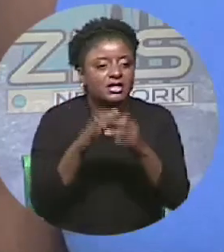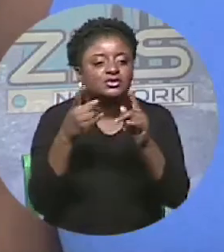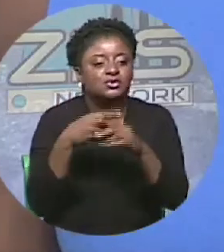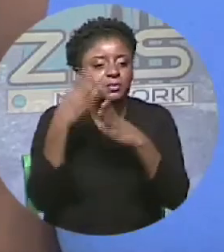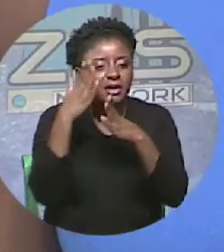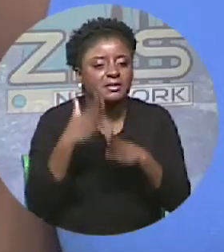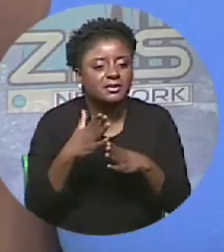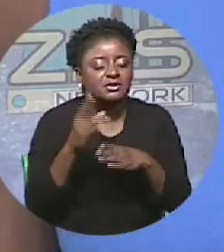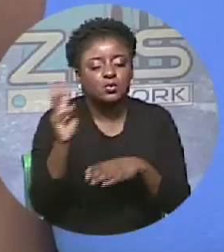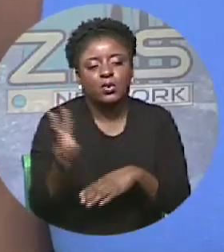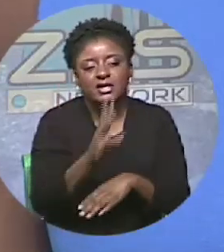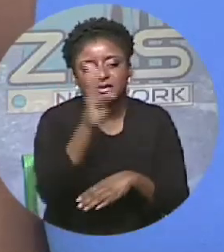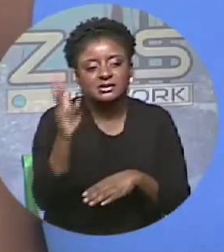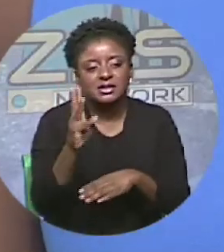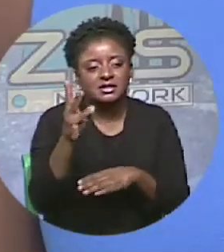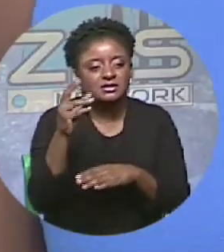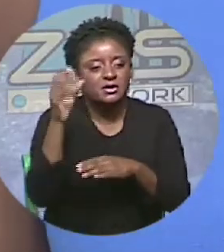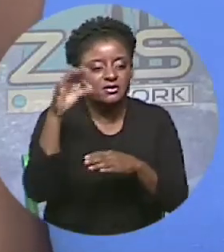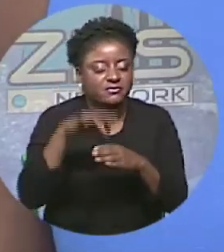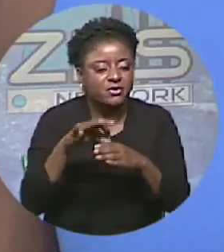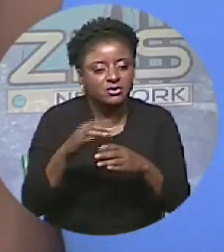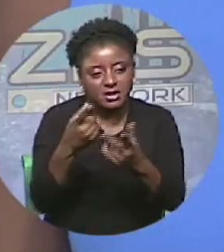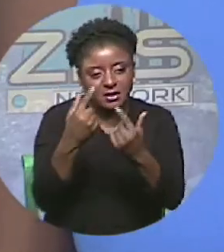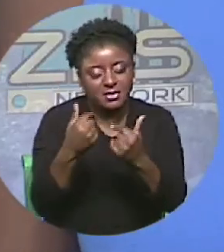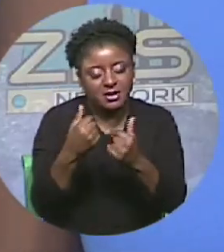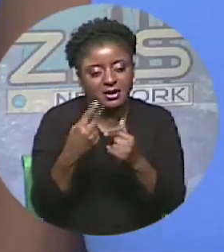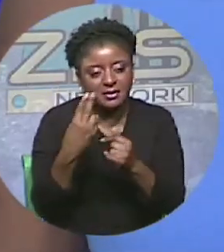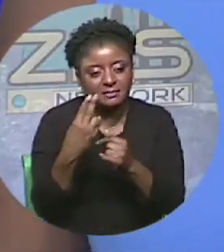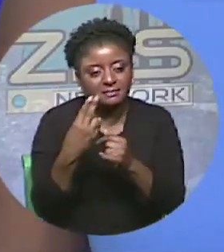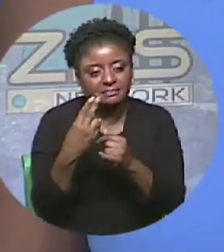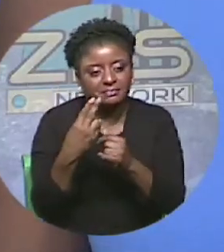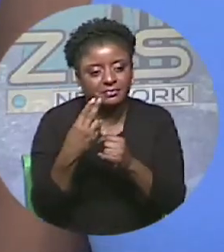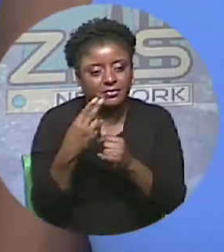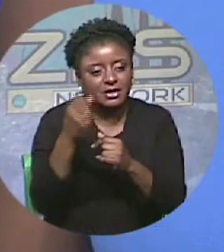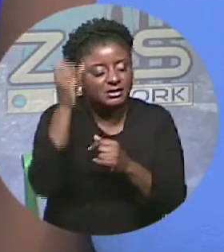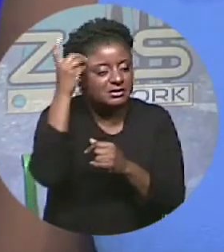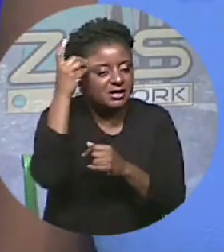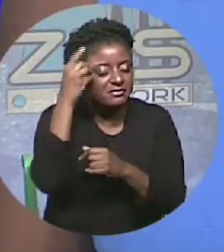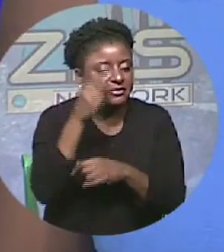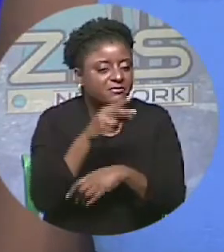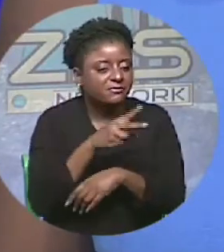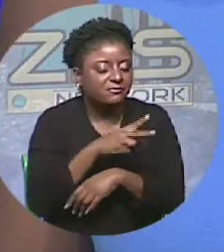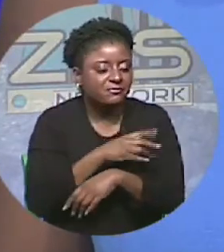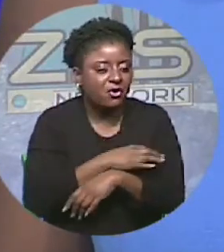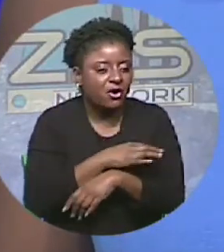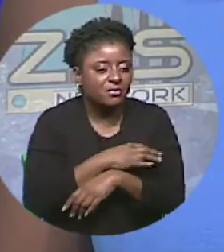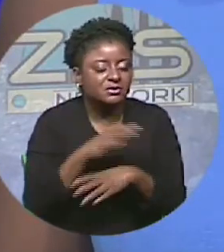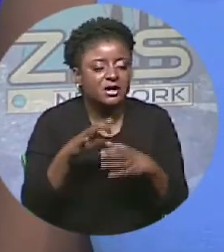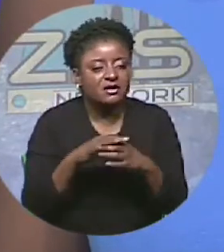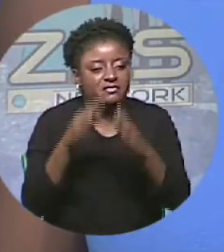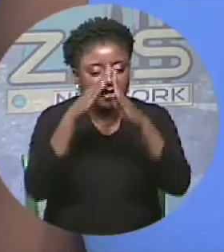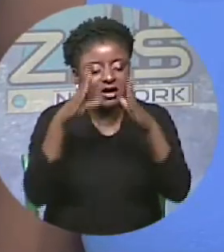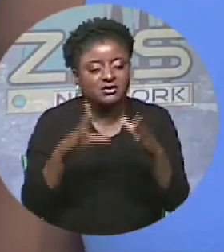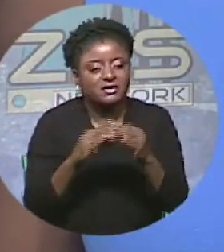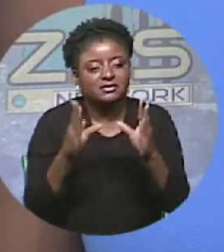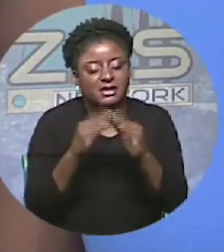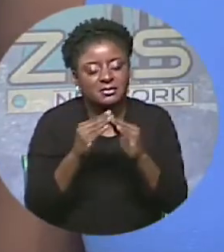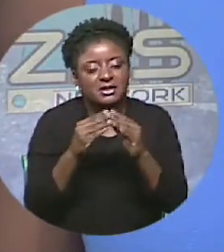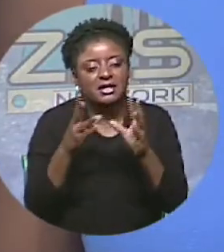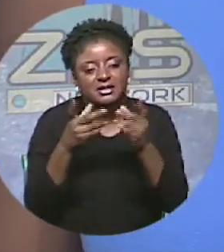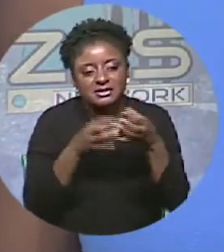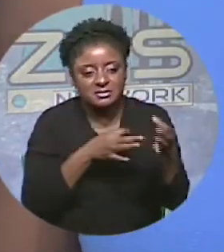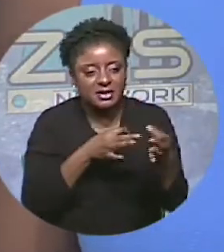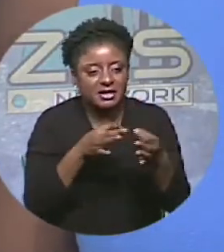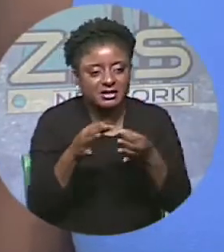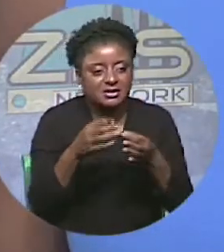Well, as Wednesday's vote looms, senior clerk of the House of Assembly, David Forbes, is explaining what has to take place in Parliament before